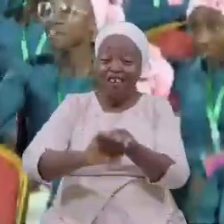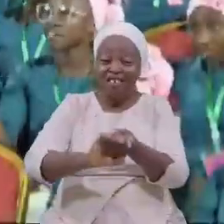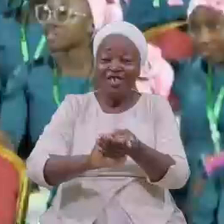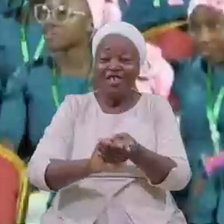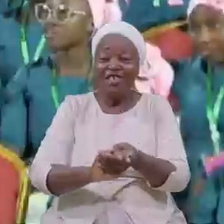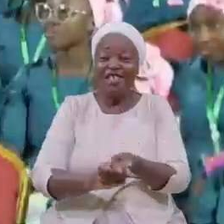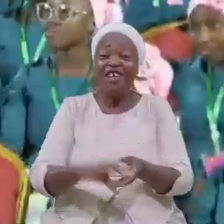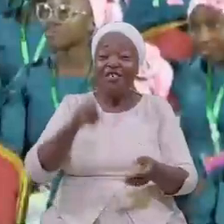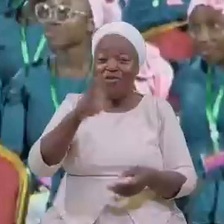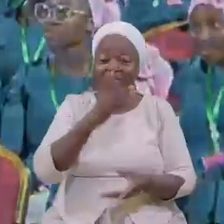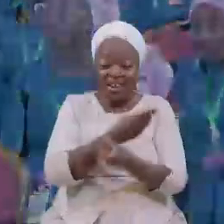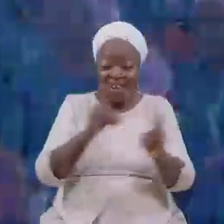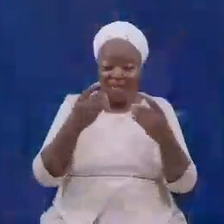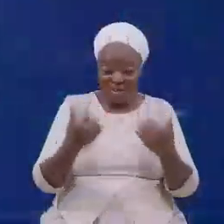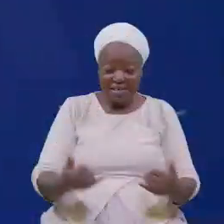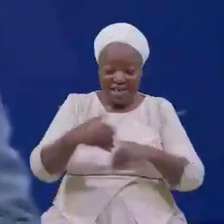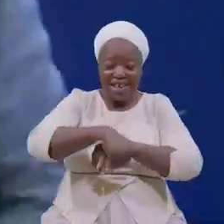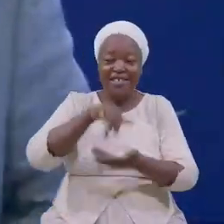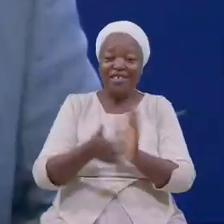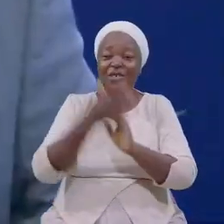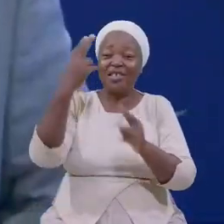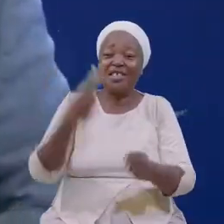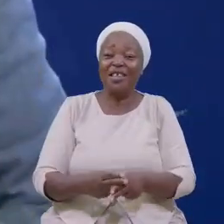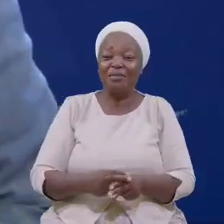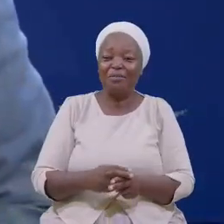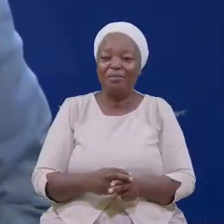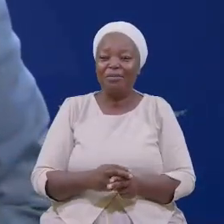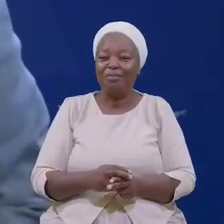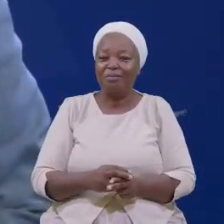Congratulations, you are delivered tonight.